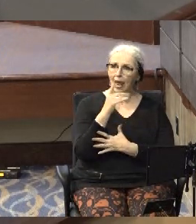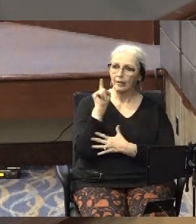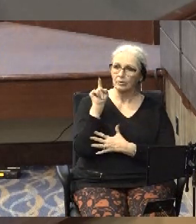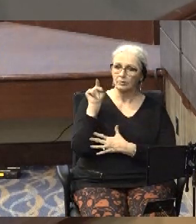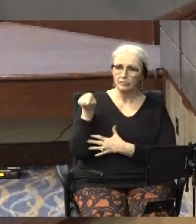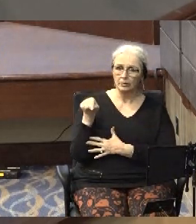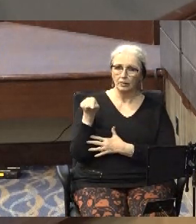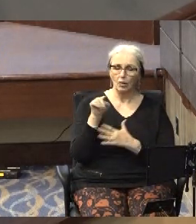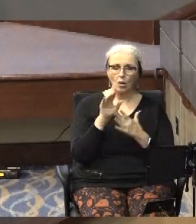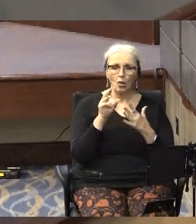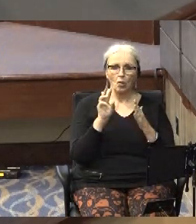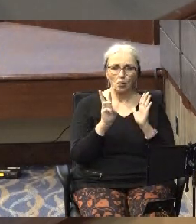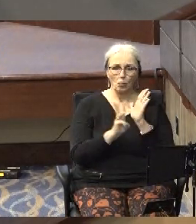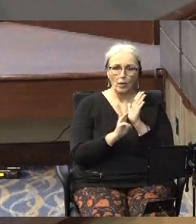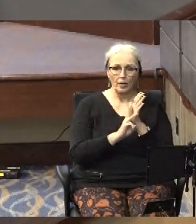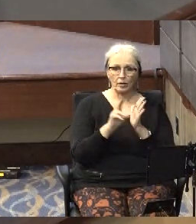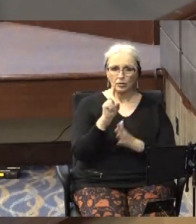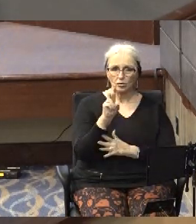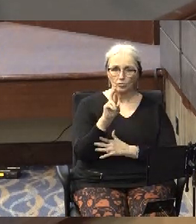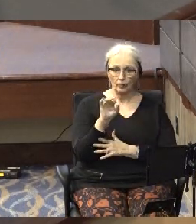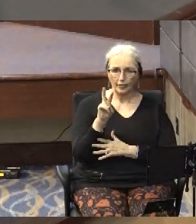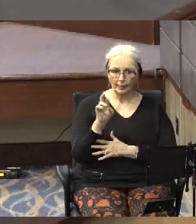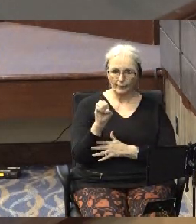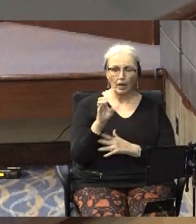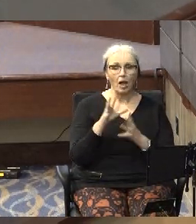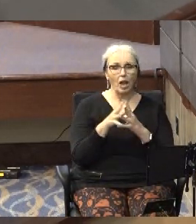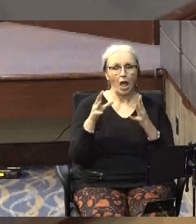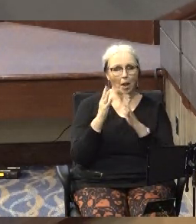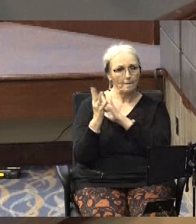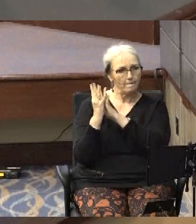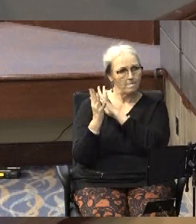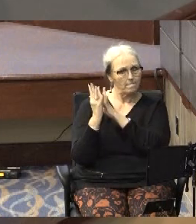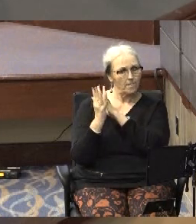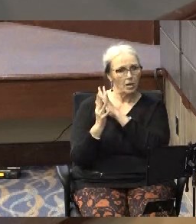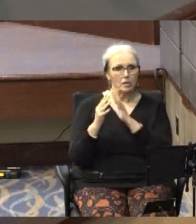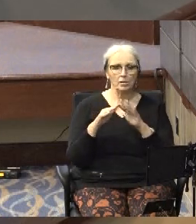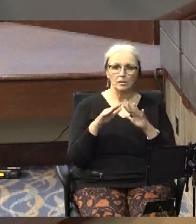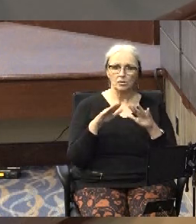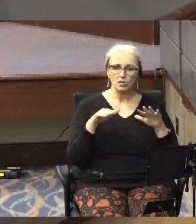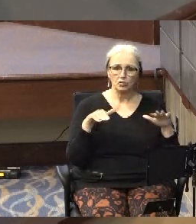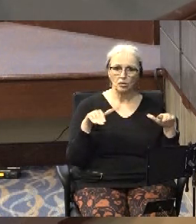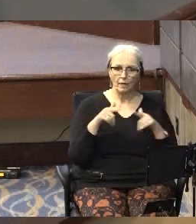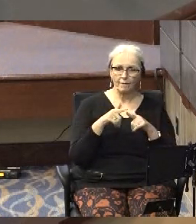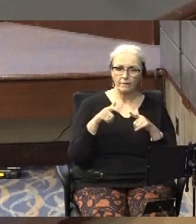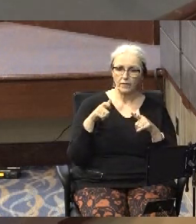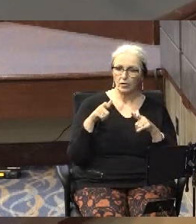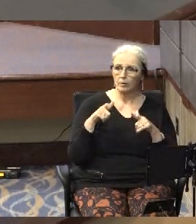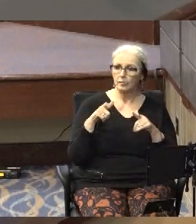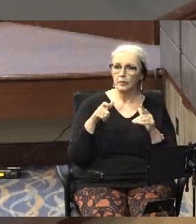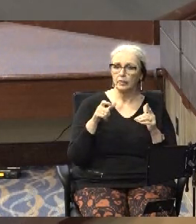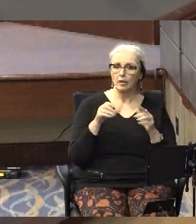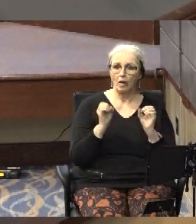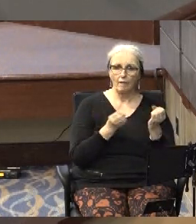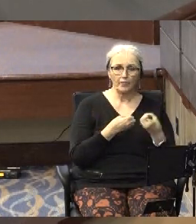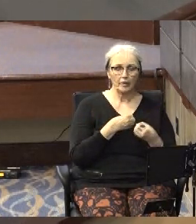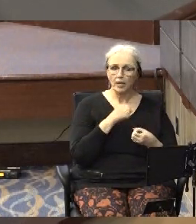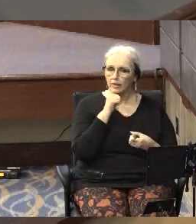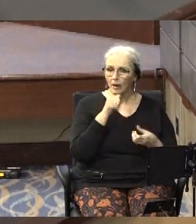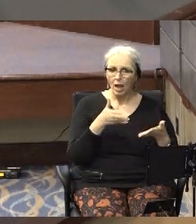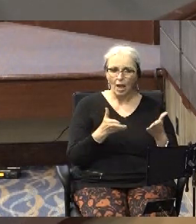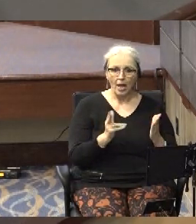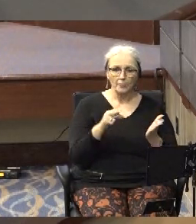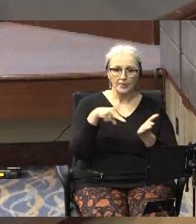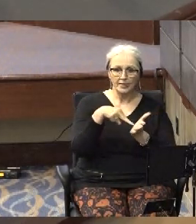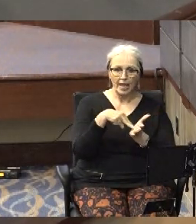and Waco Drive. There's already a lot of movement. My children, who come often to the office, I do not allow them to